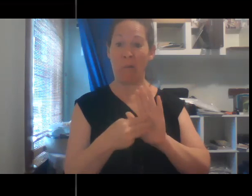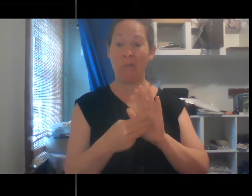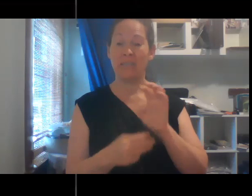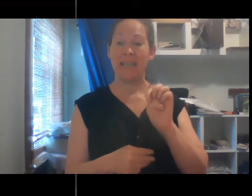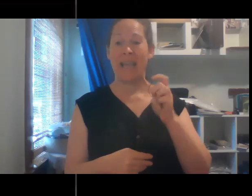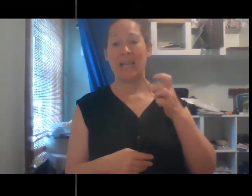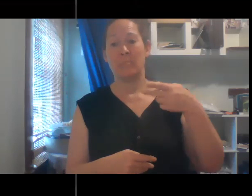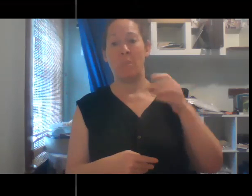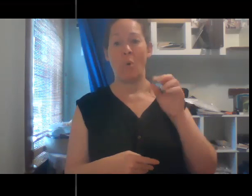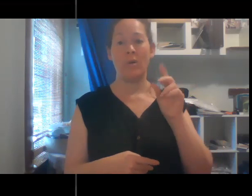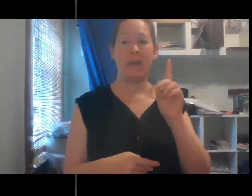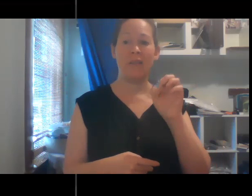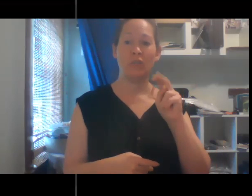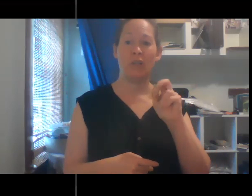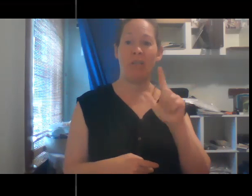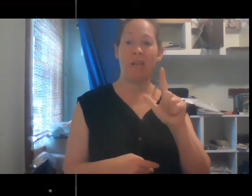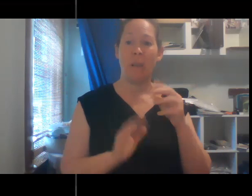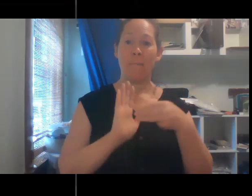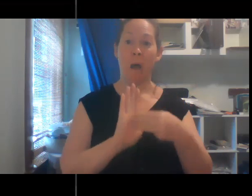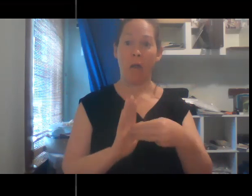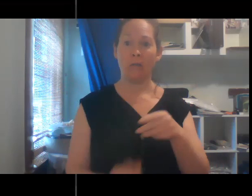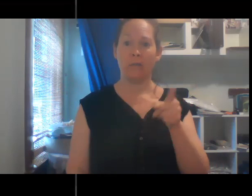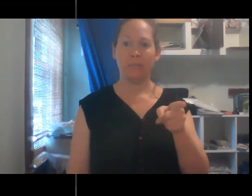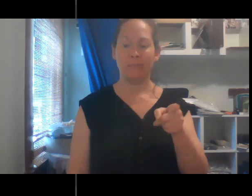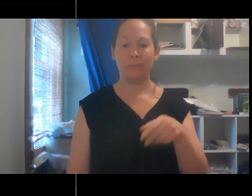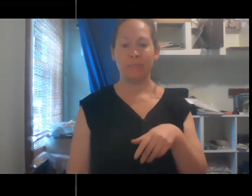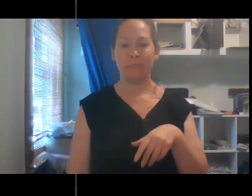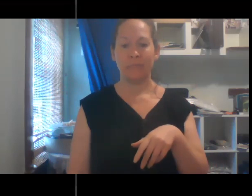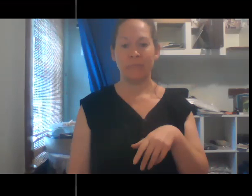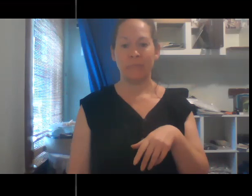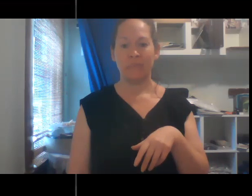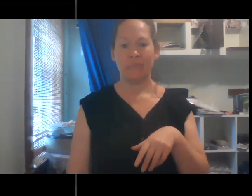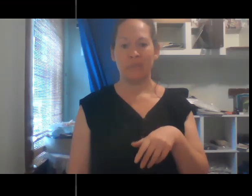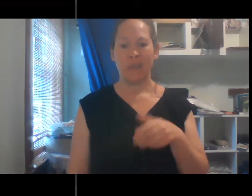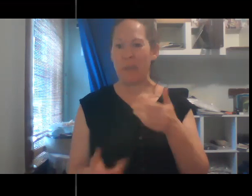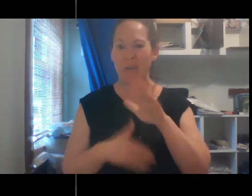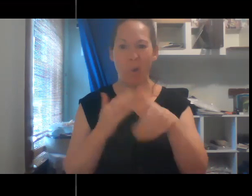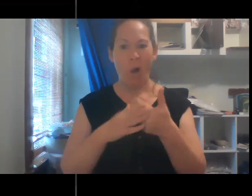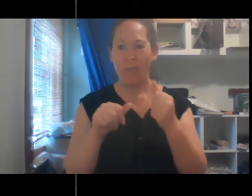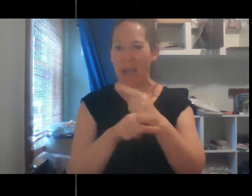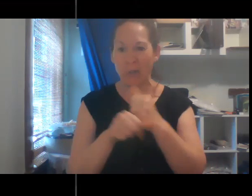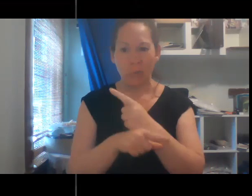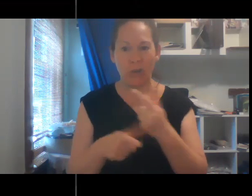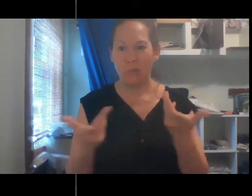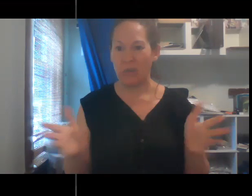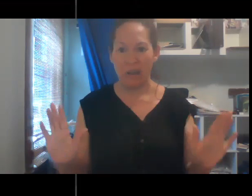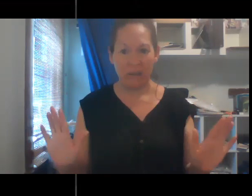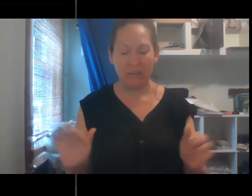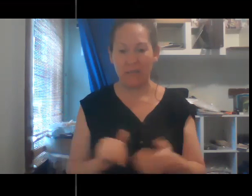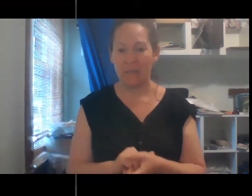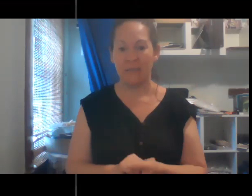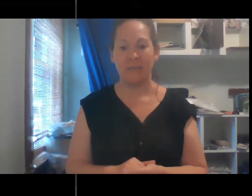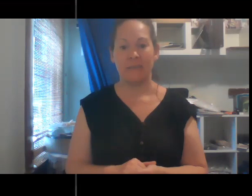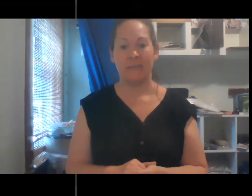exponential functions. I really noticed I've switched over. We've done the basics of the algebra. This,